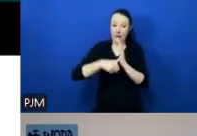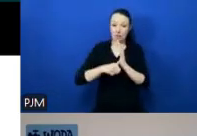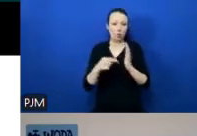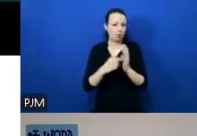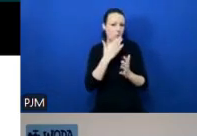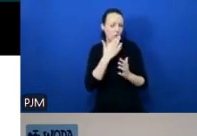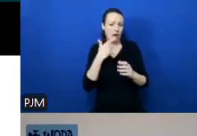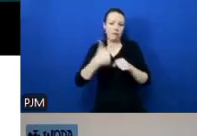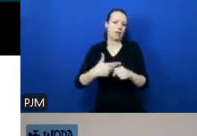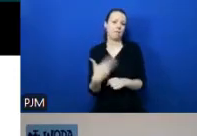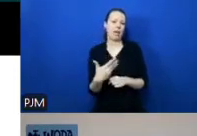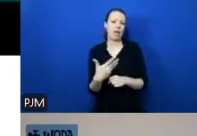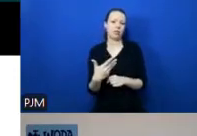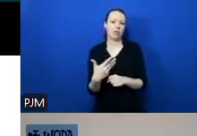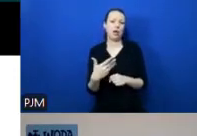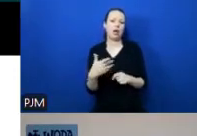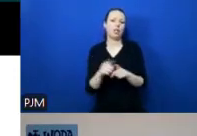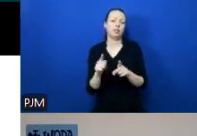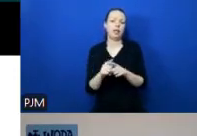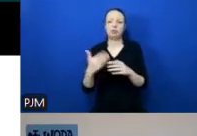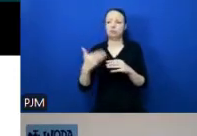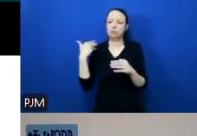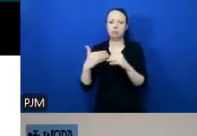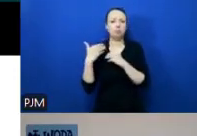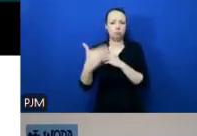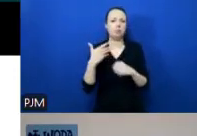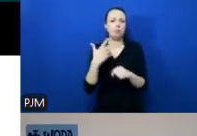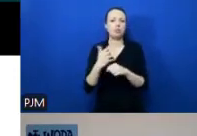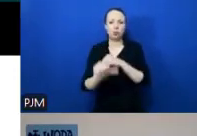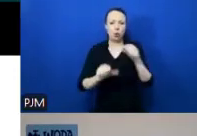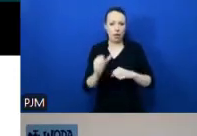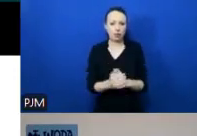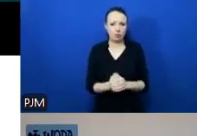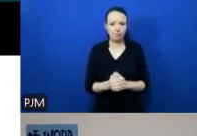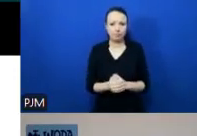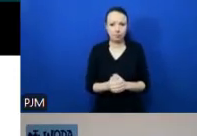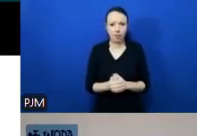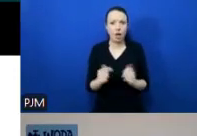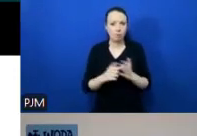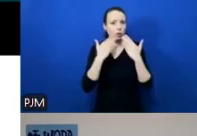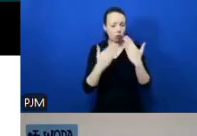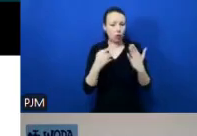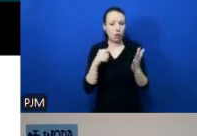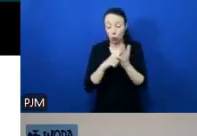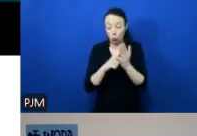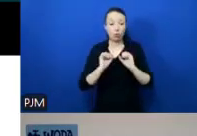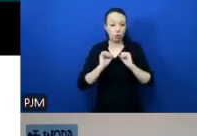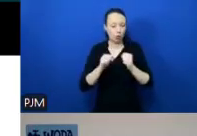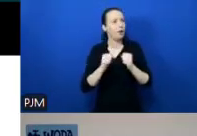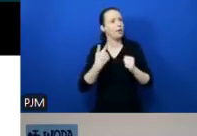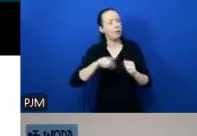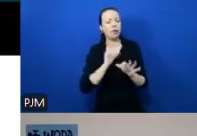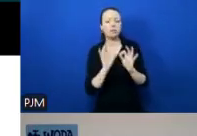And with this perspective, as I said, for 25 and 50 years in the future, the activities that we undertook helped us to ensure this scope